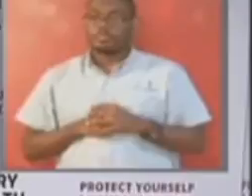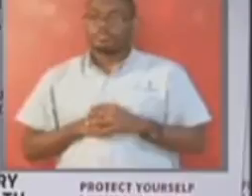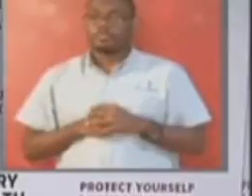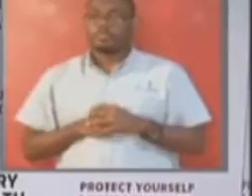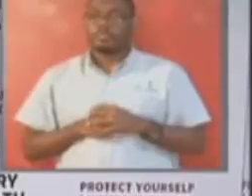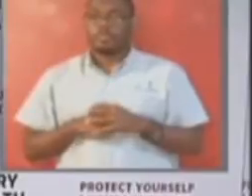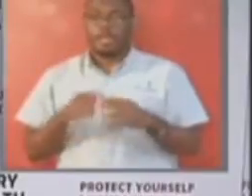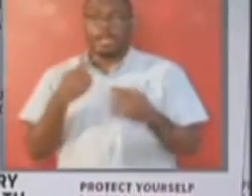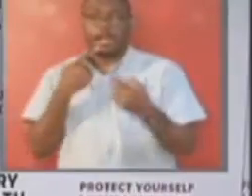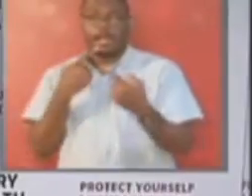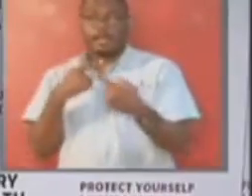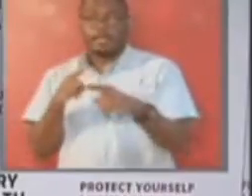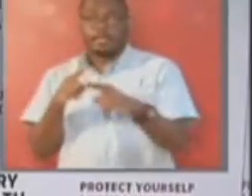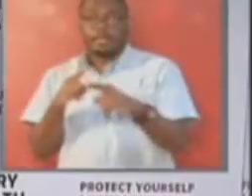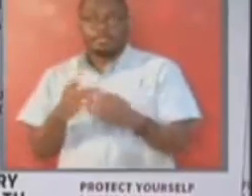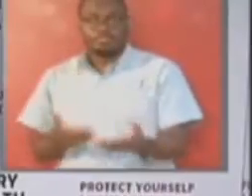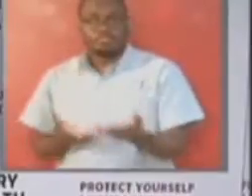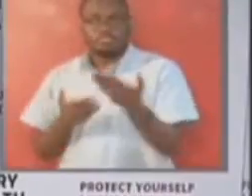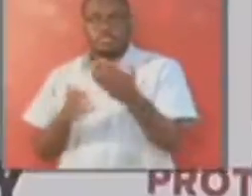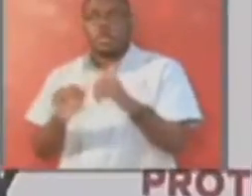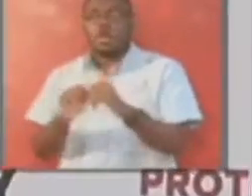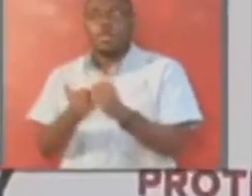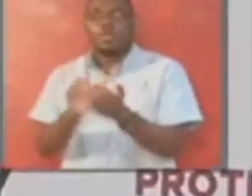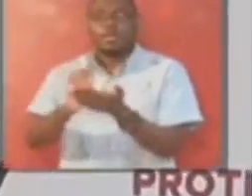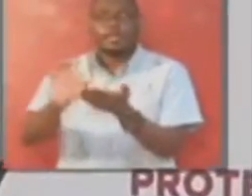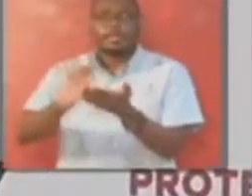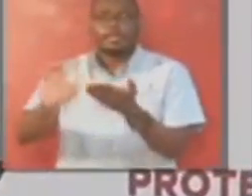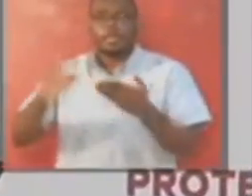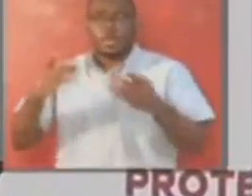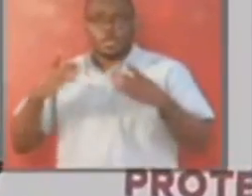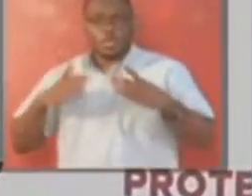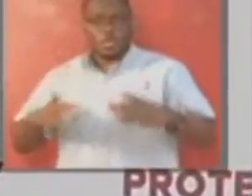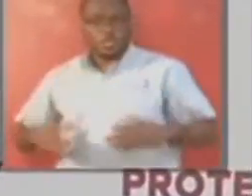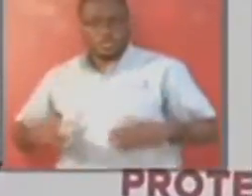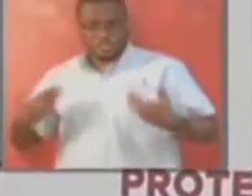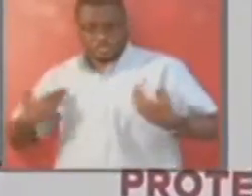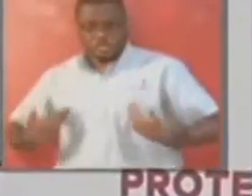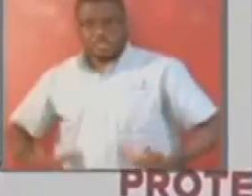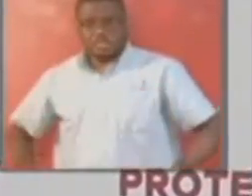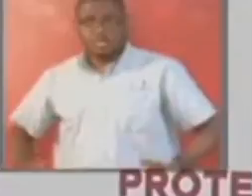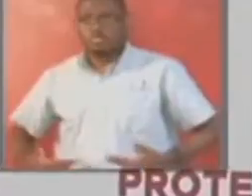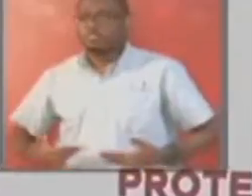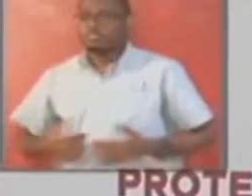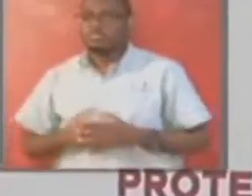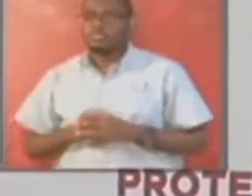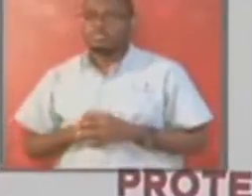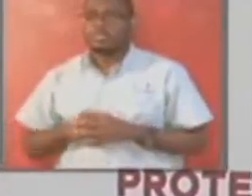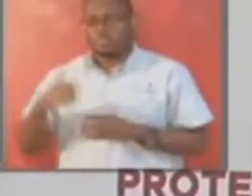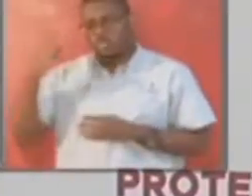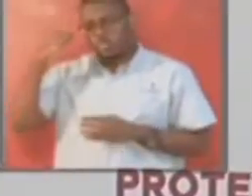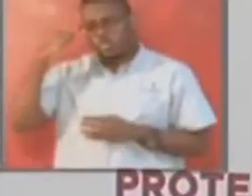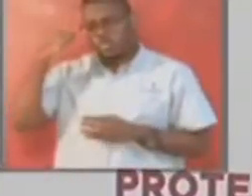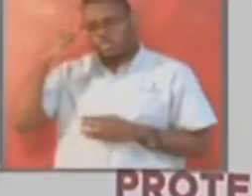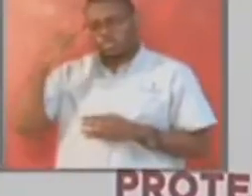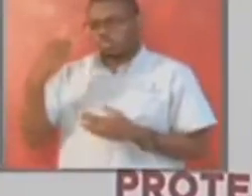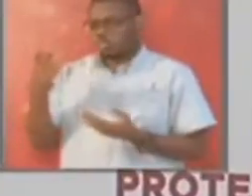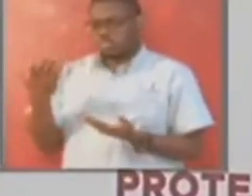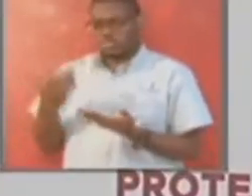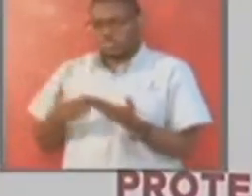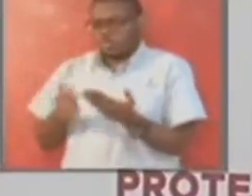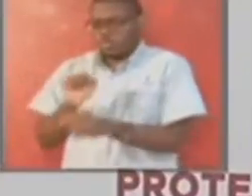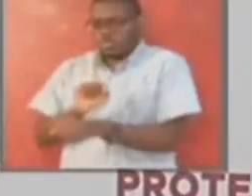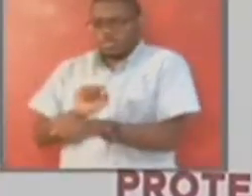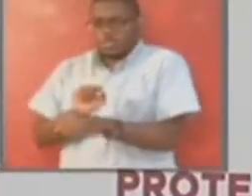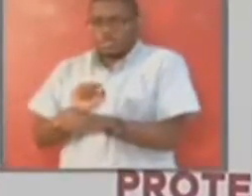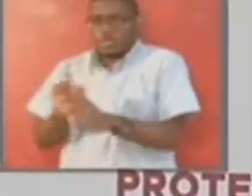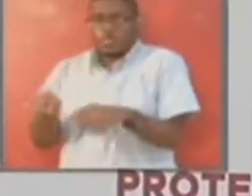well, in terms of sanitizing your clothing, what is established and known to work is, just like we would recommend when you get home,